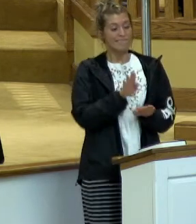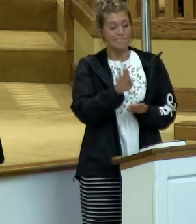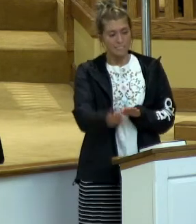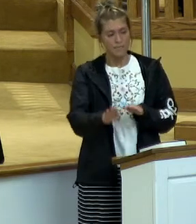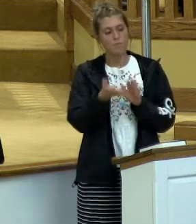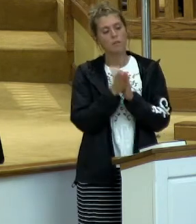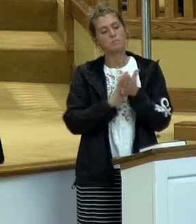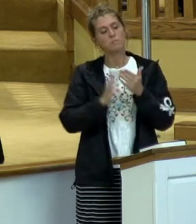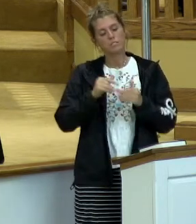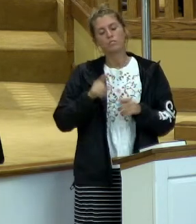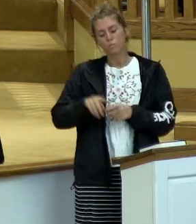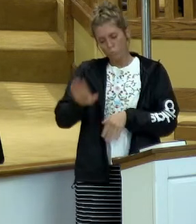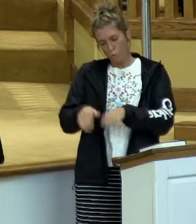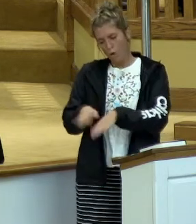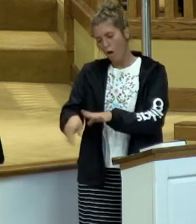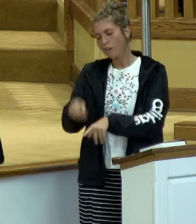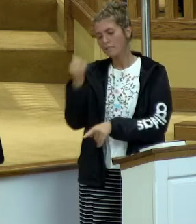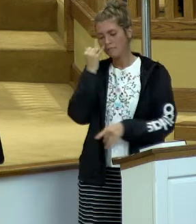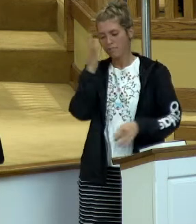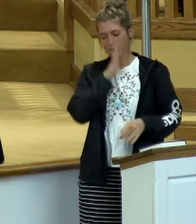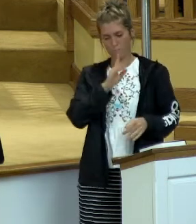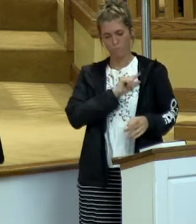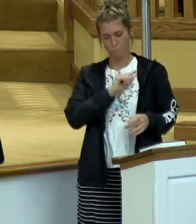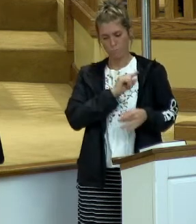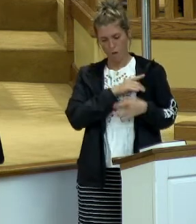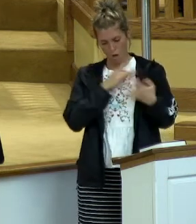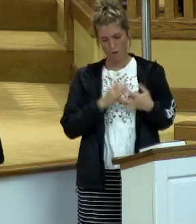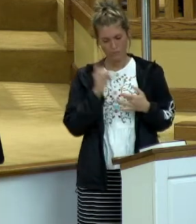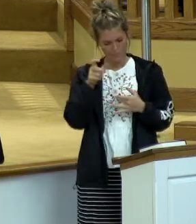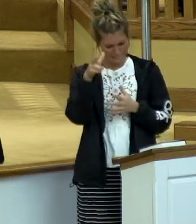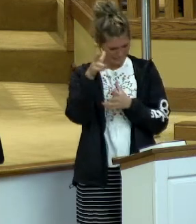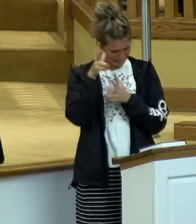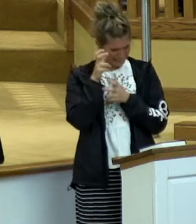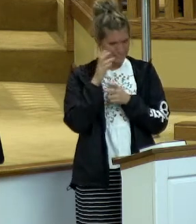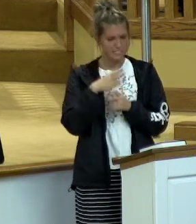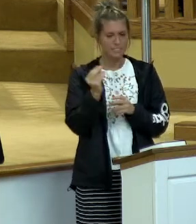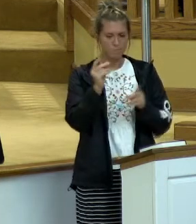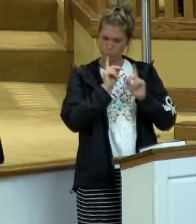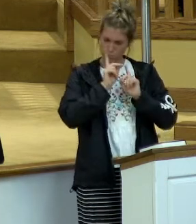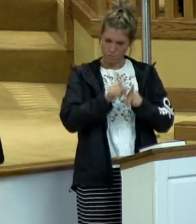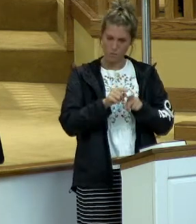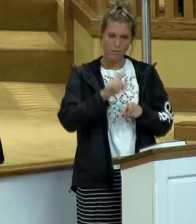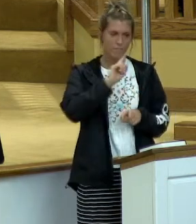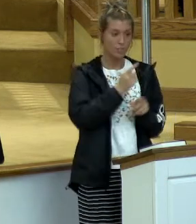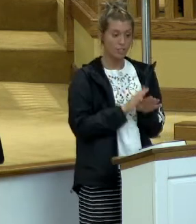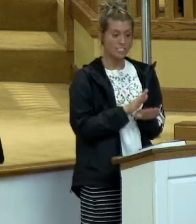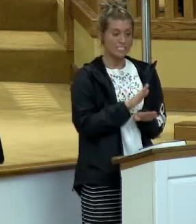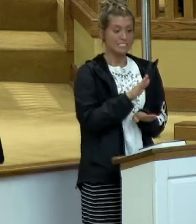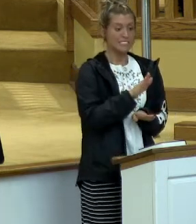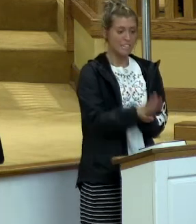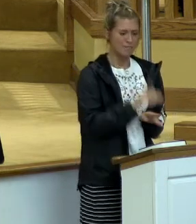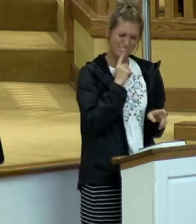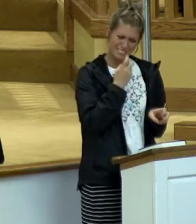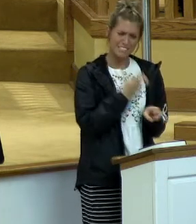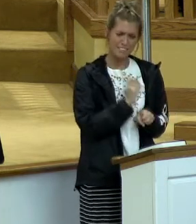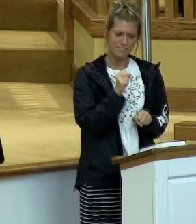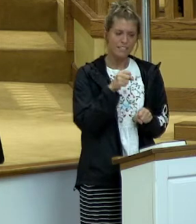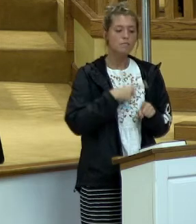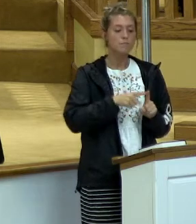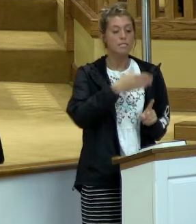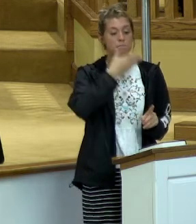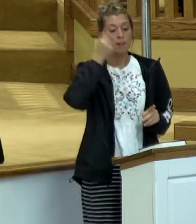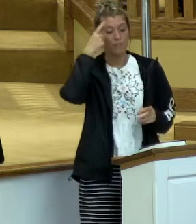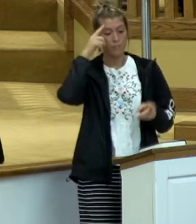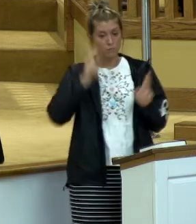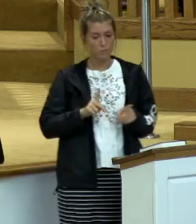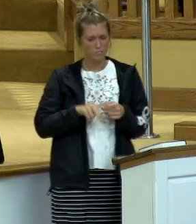out, it gets easier to walk on down. If God is speaking to you, you need to listen and respond. But I like what she says here. Taking that first step is tough, but